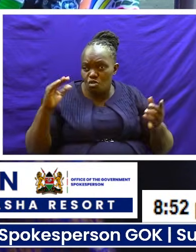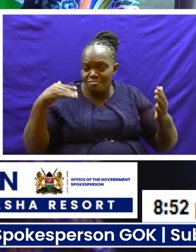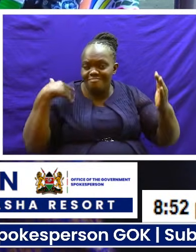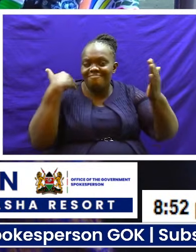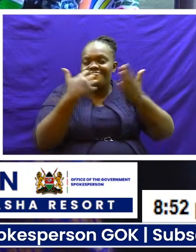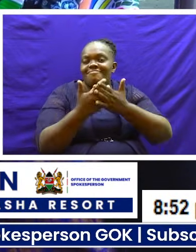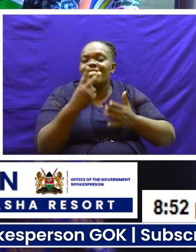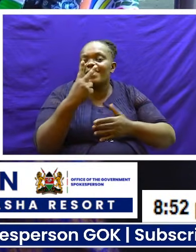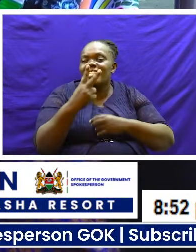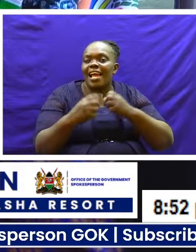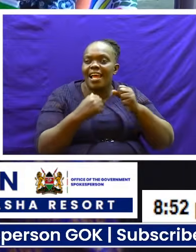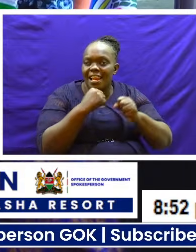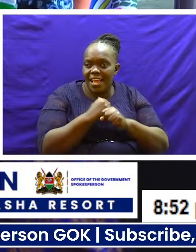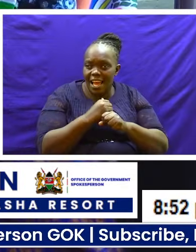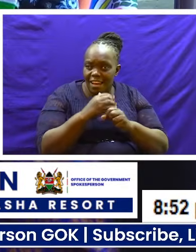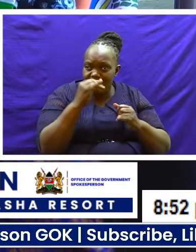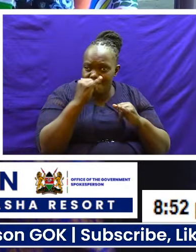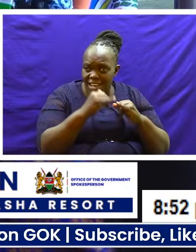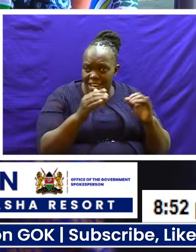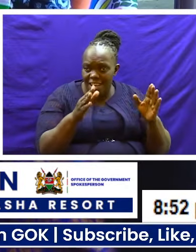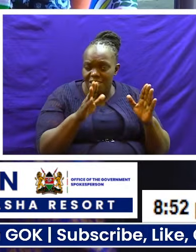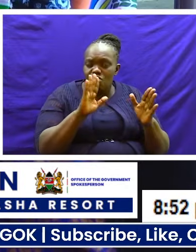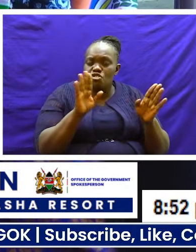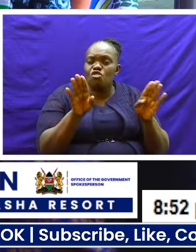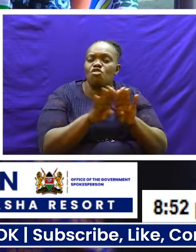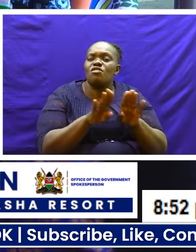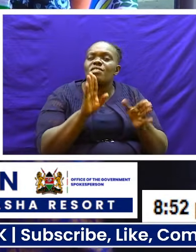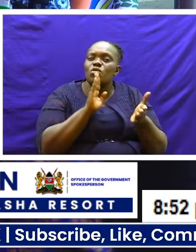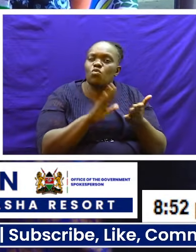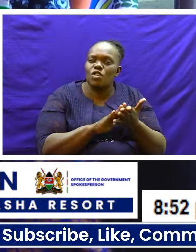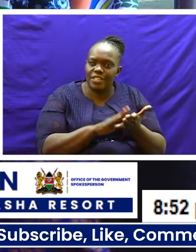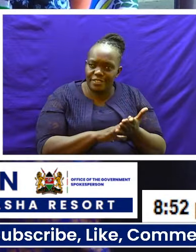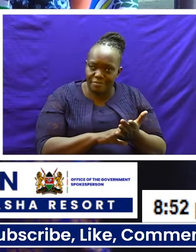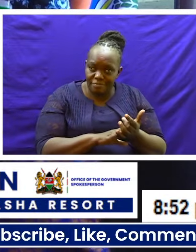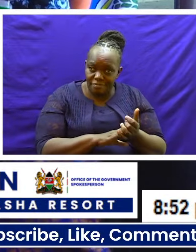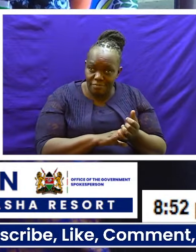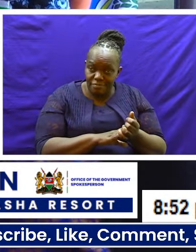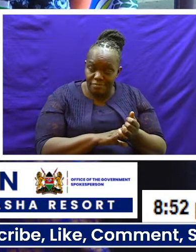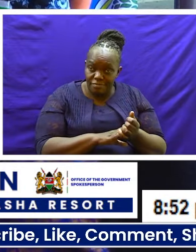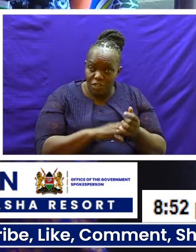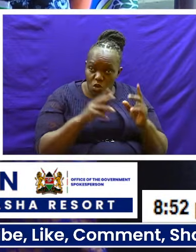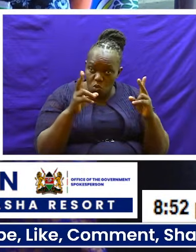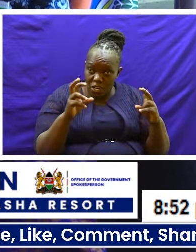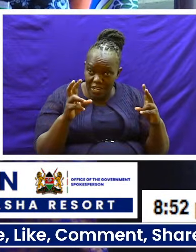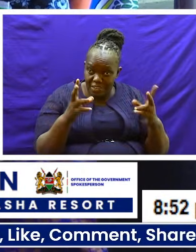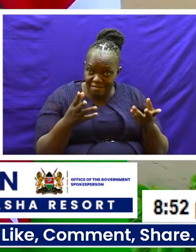second year. So your final, closing quote. Yes.